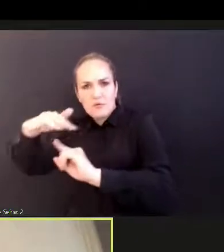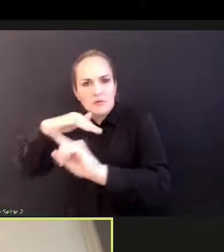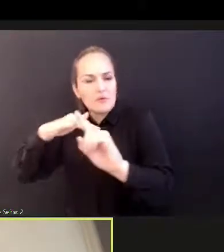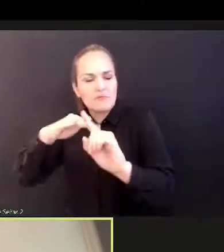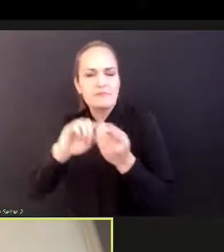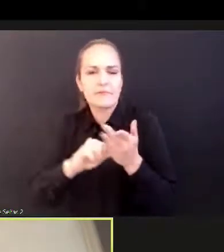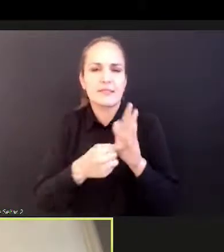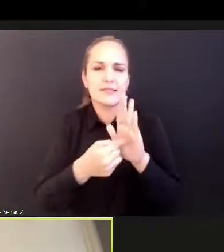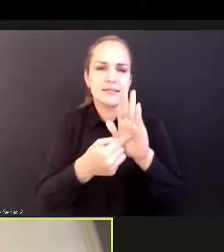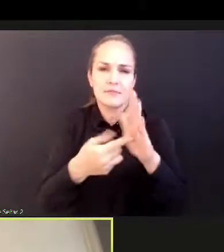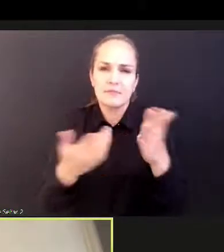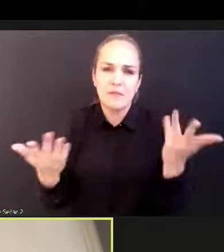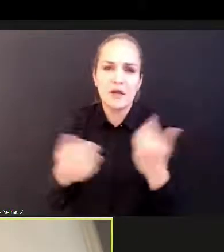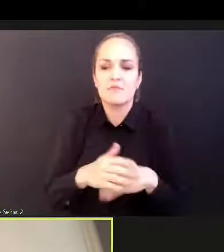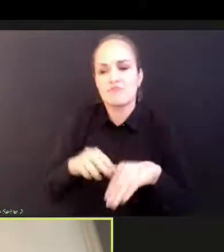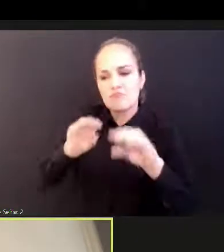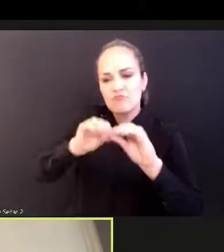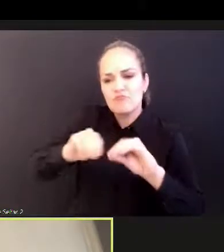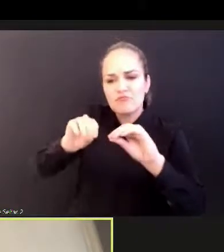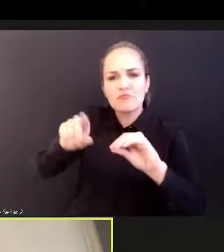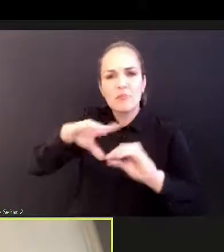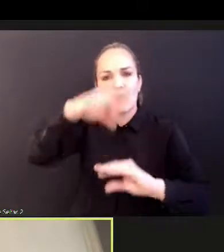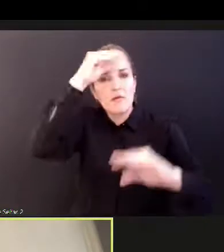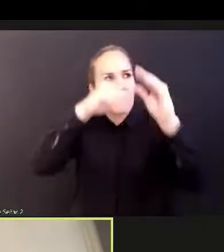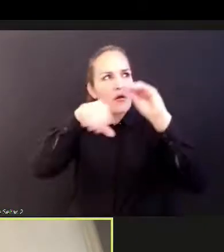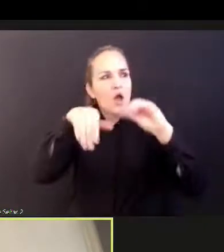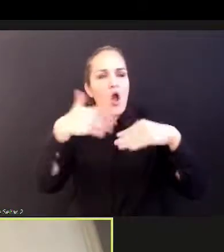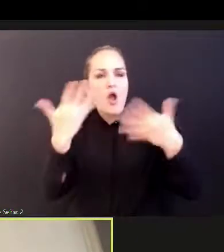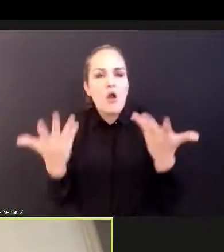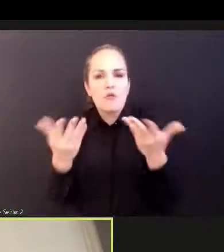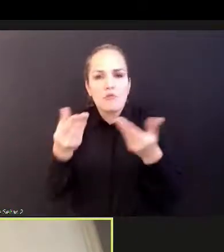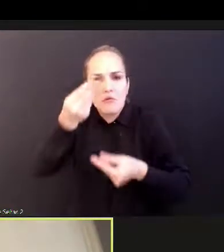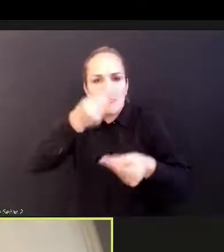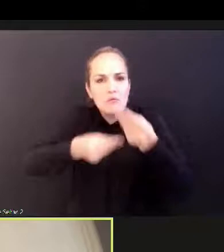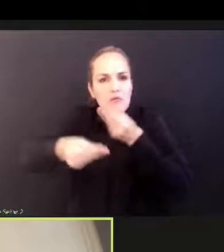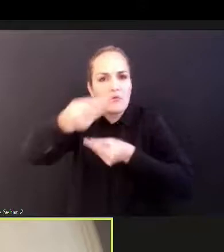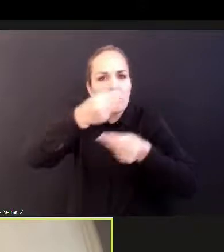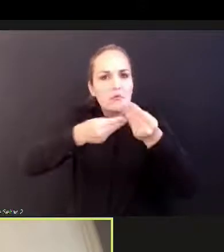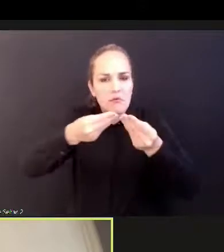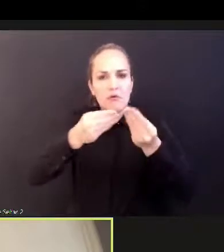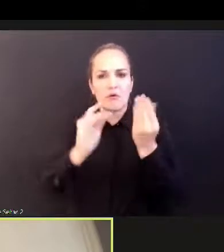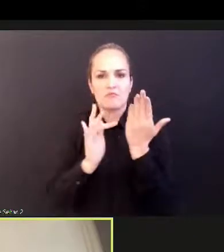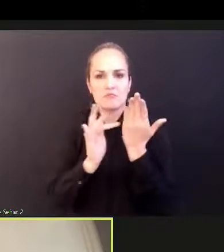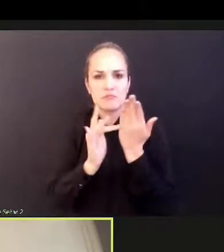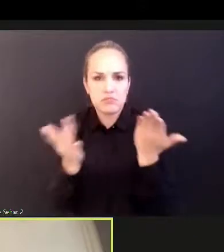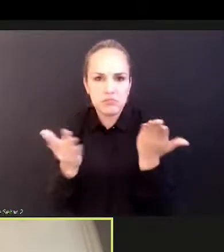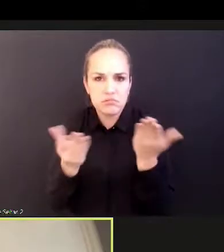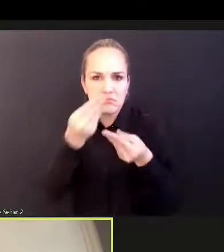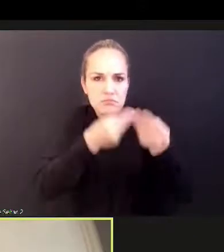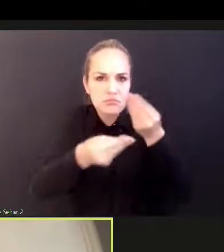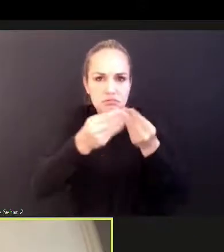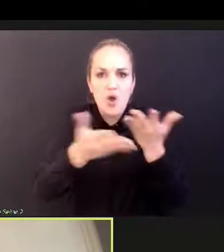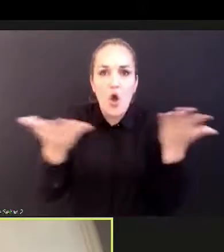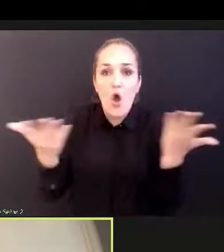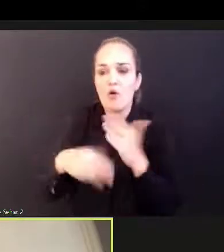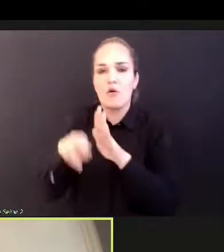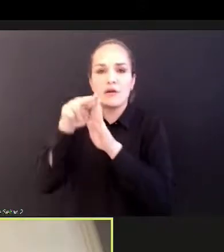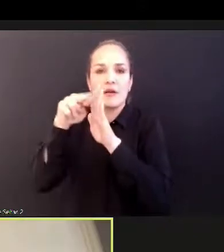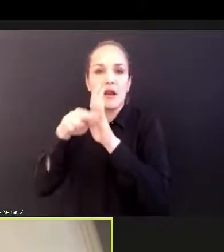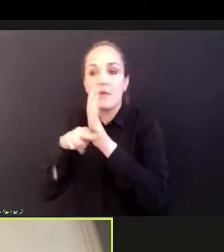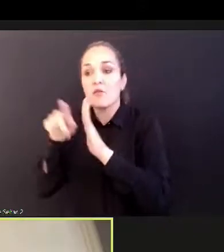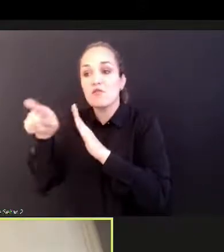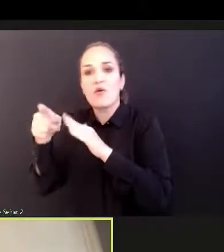domestic regulation in trade and services under discussion. So there needs to be a certain degree of coherence between the